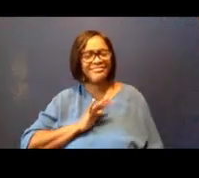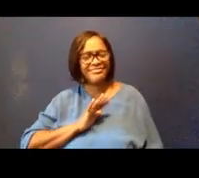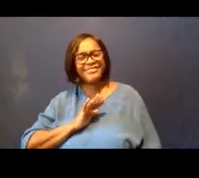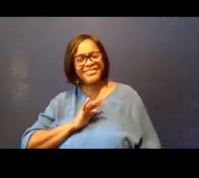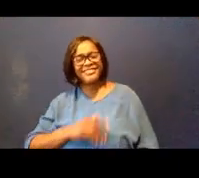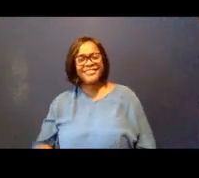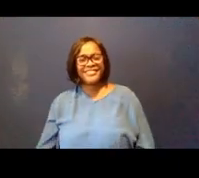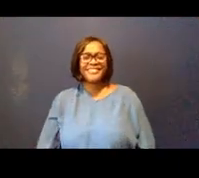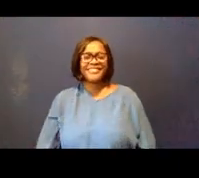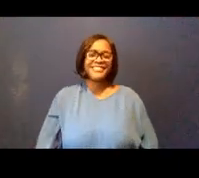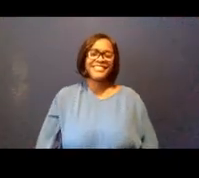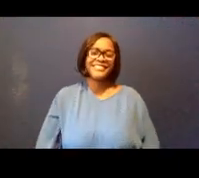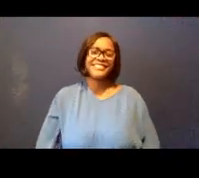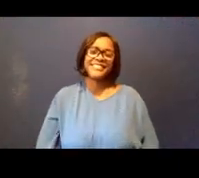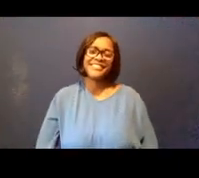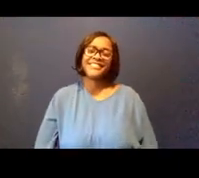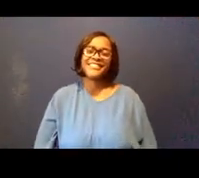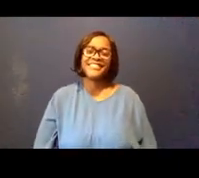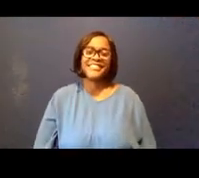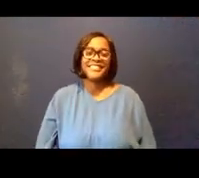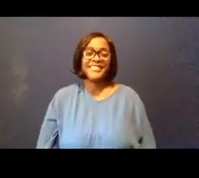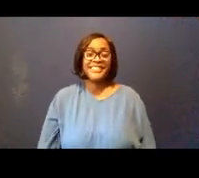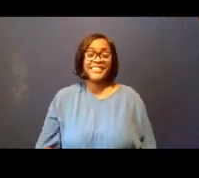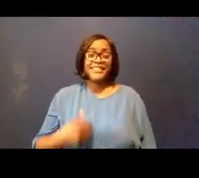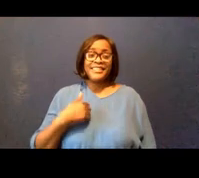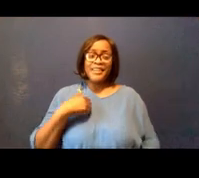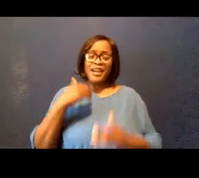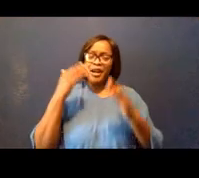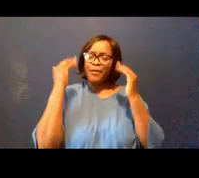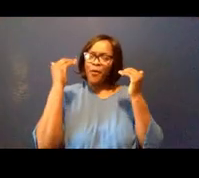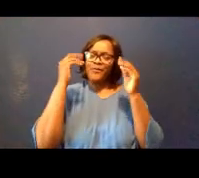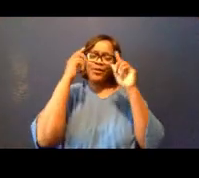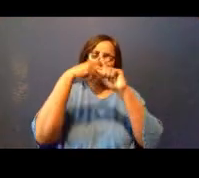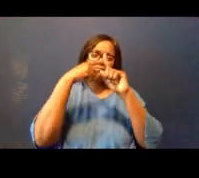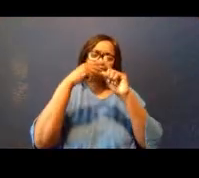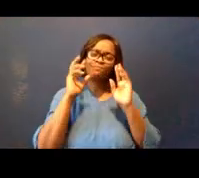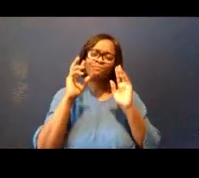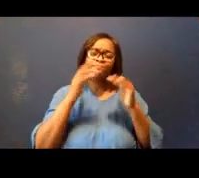minds of our society